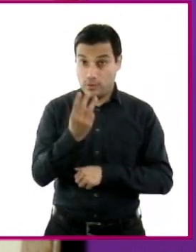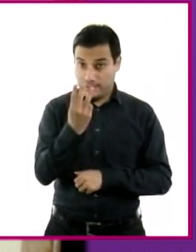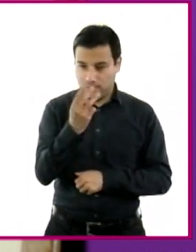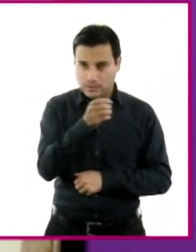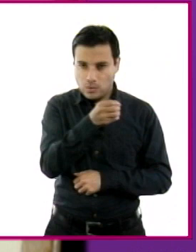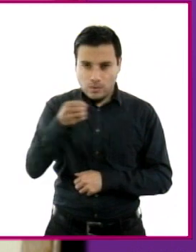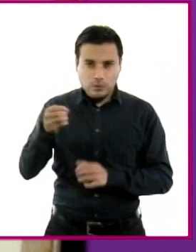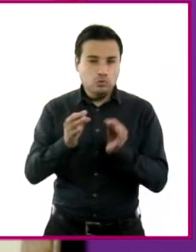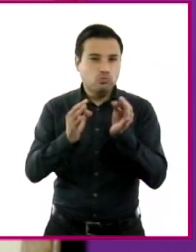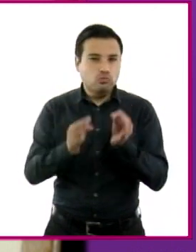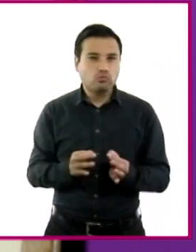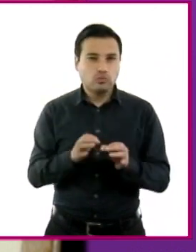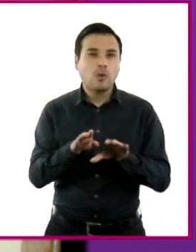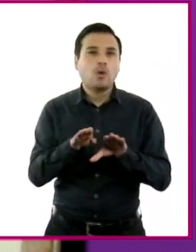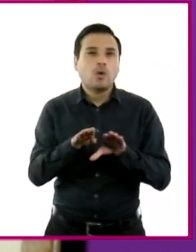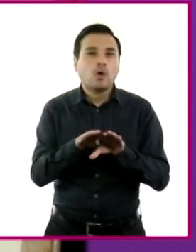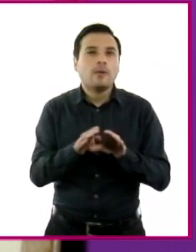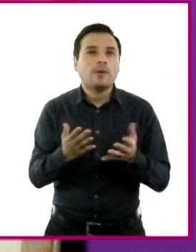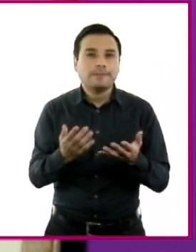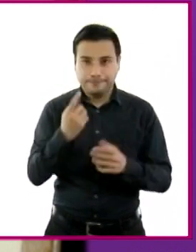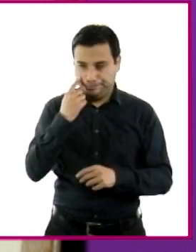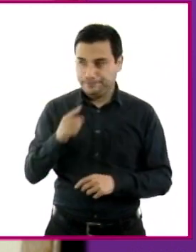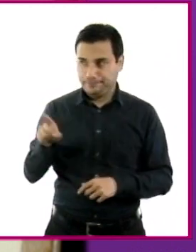Students mustn't play in the